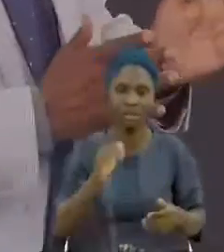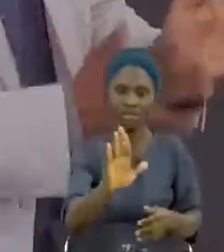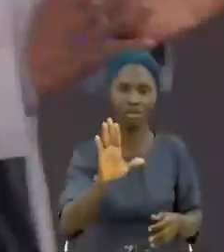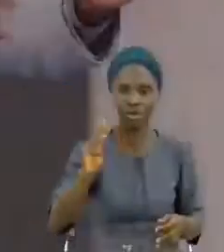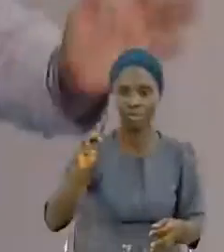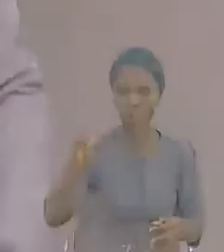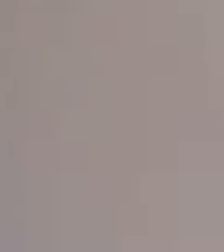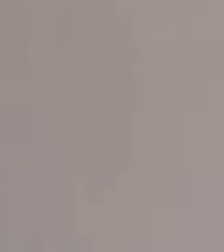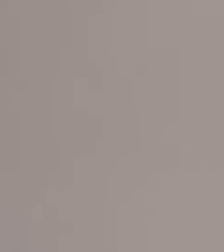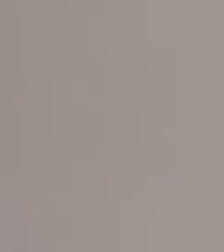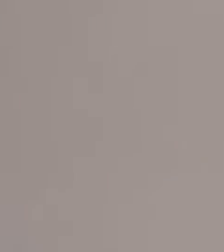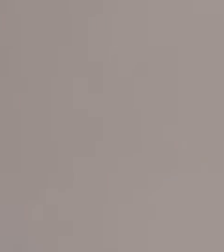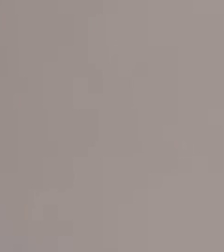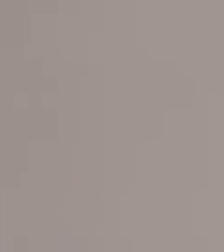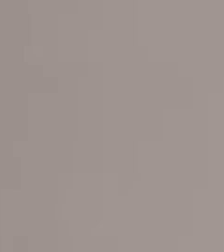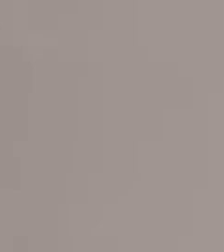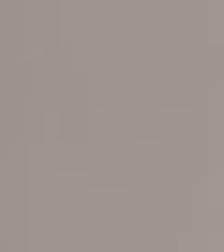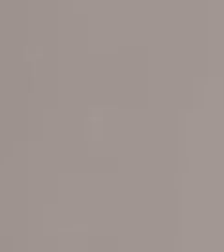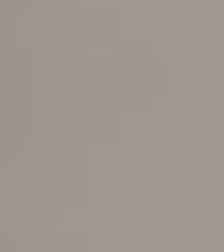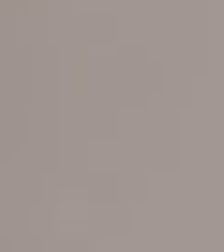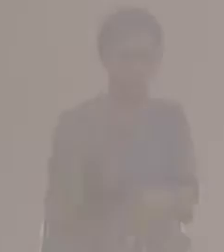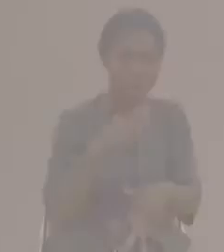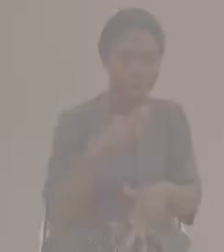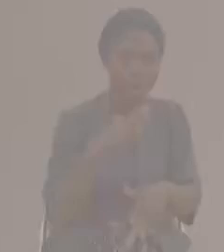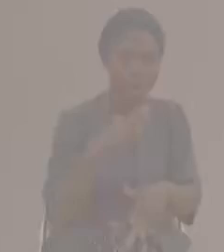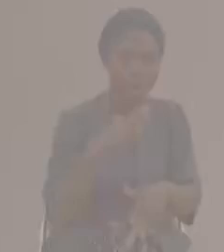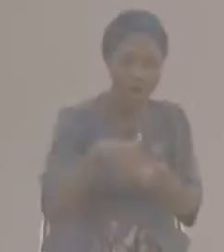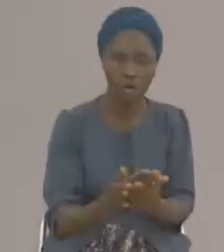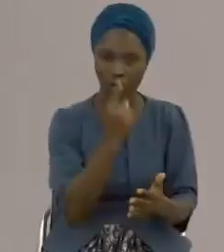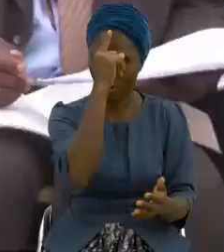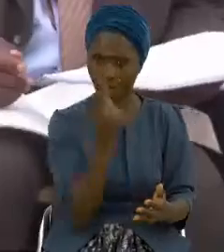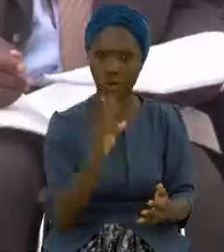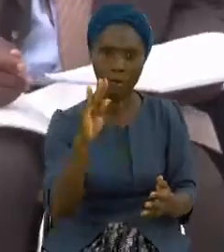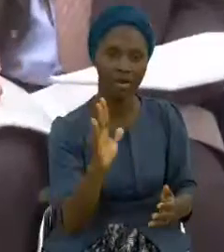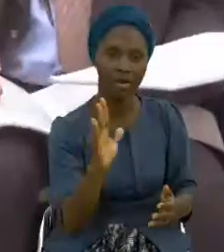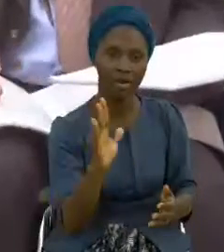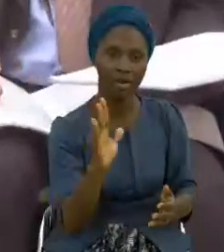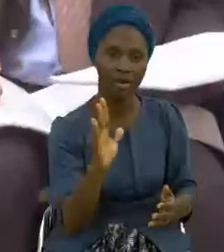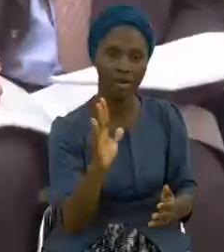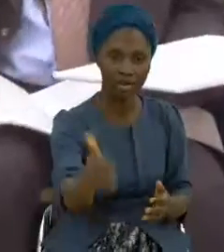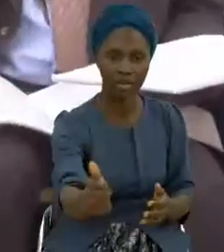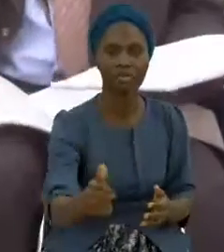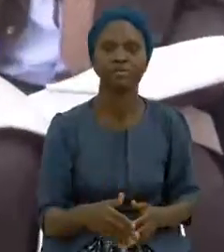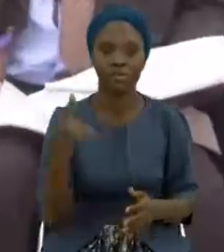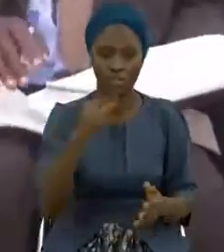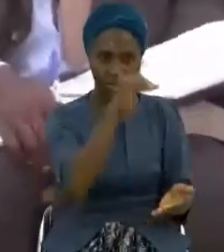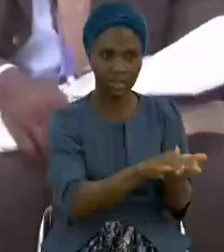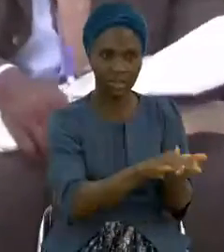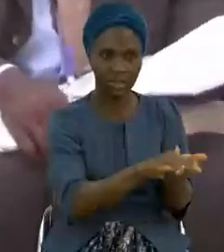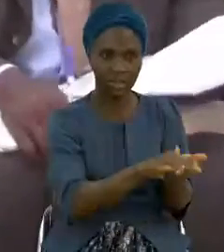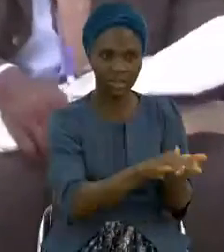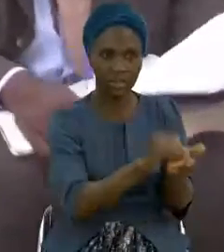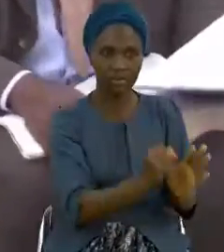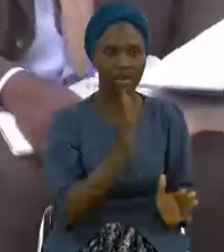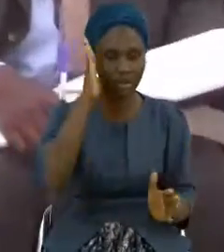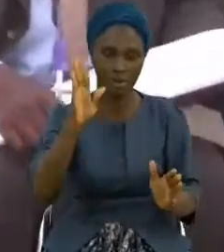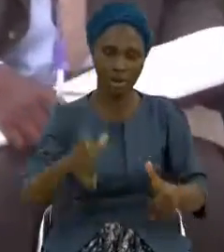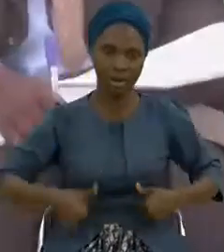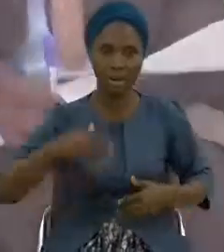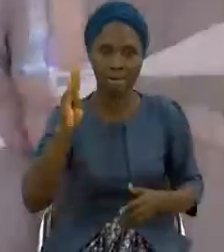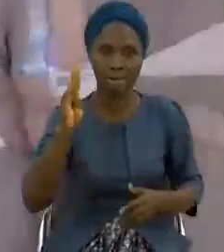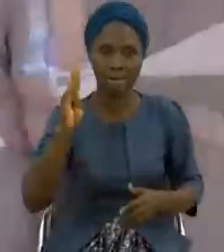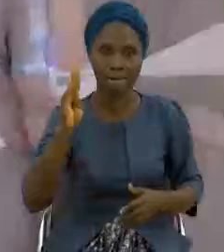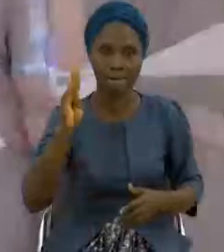the just shall live by faith. You will live. You're not just been managing